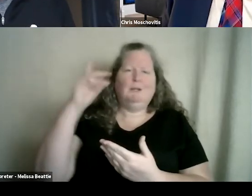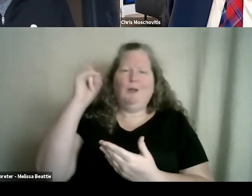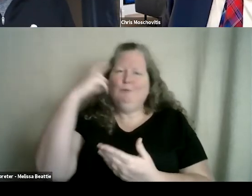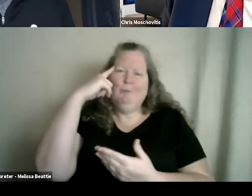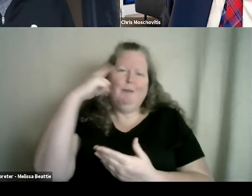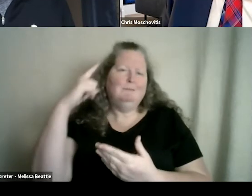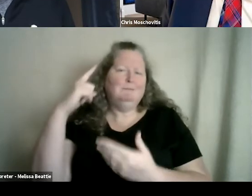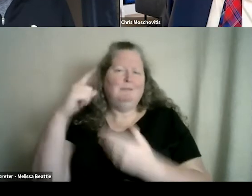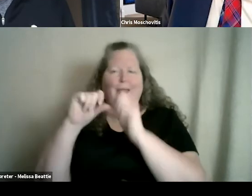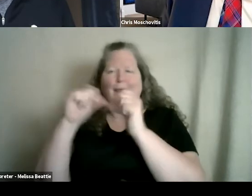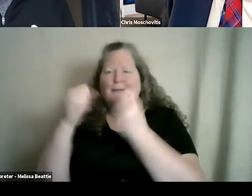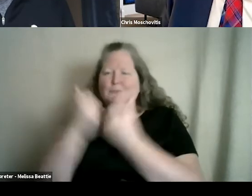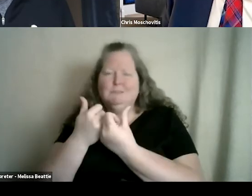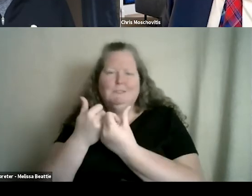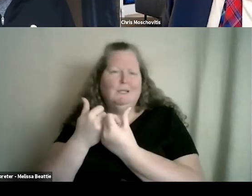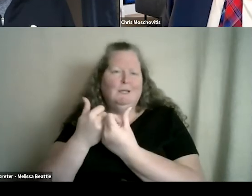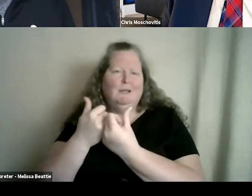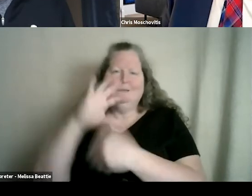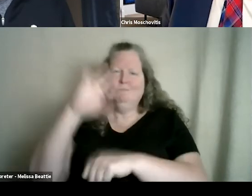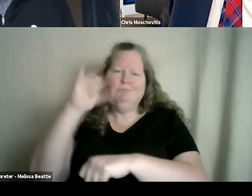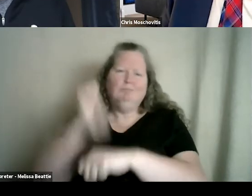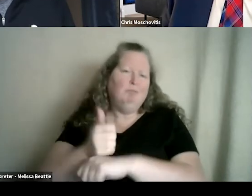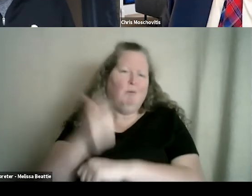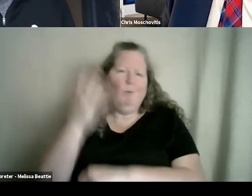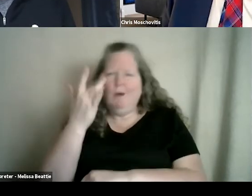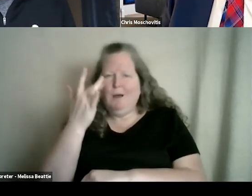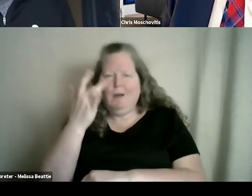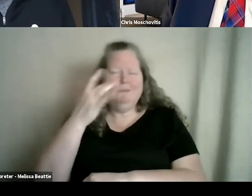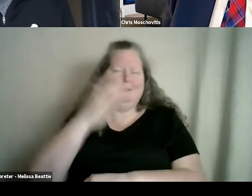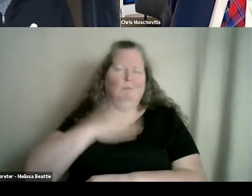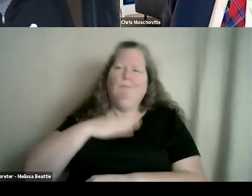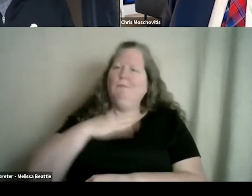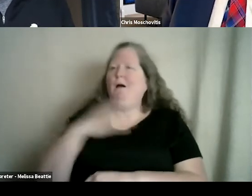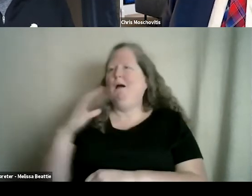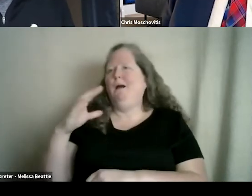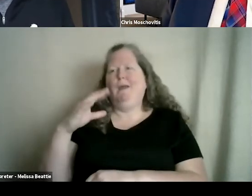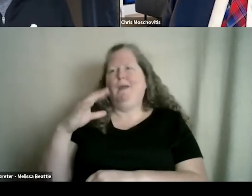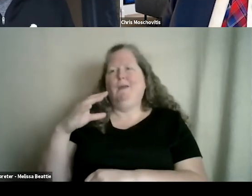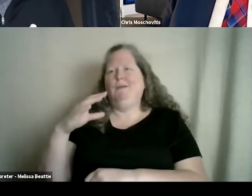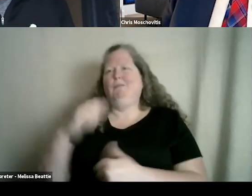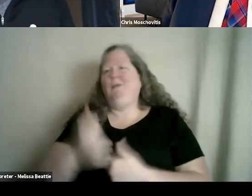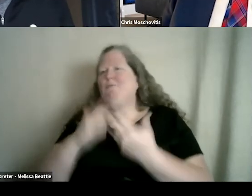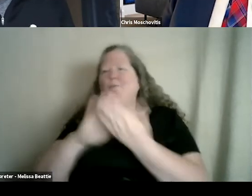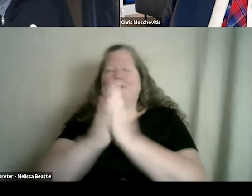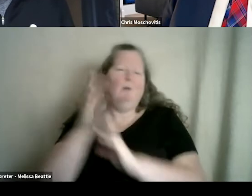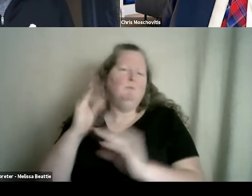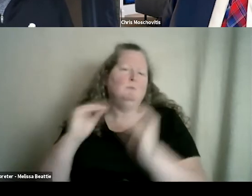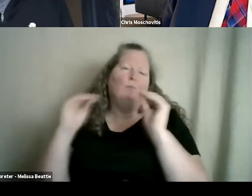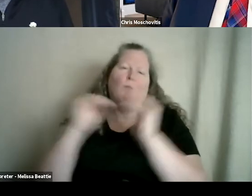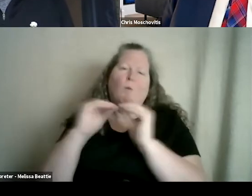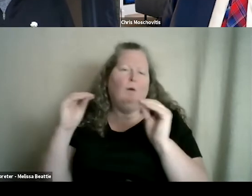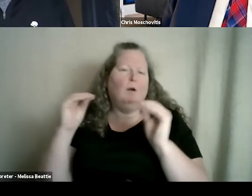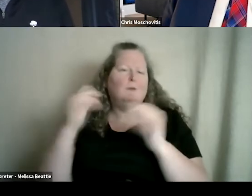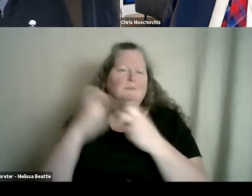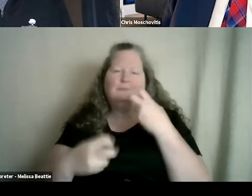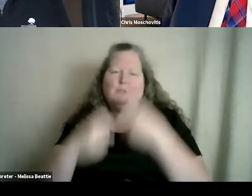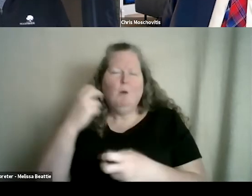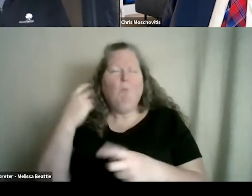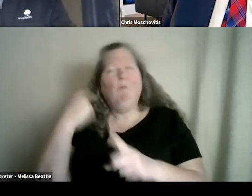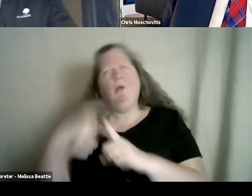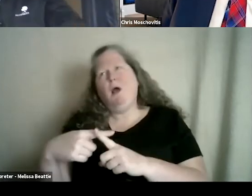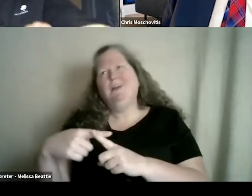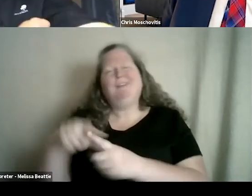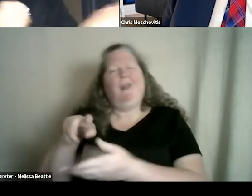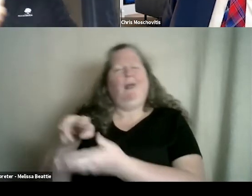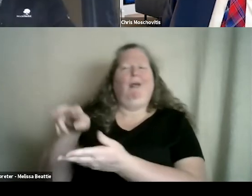up to make my life difficult and to cut into my profits. So there is a lot